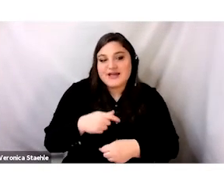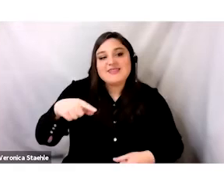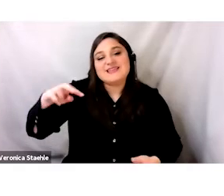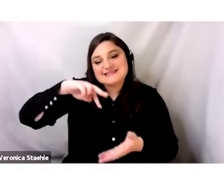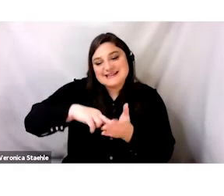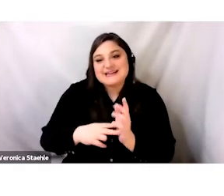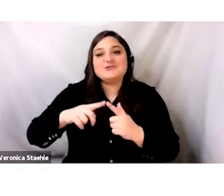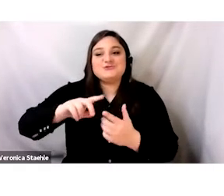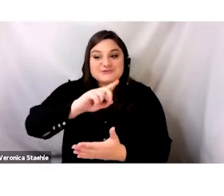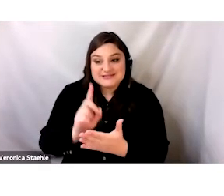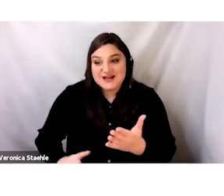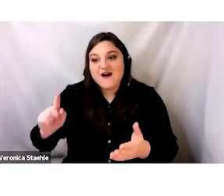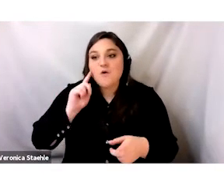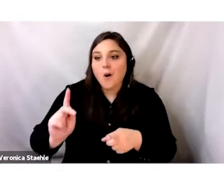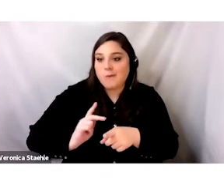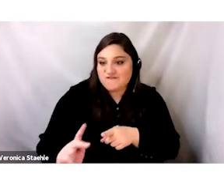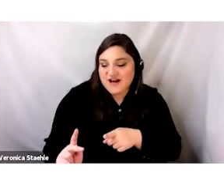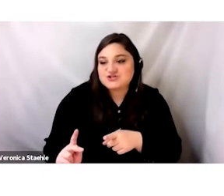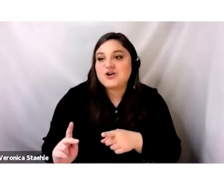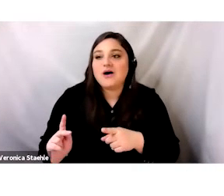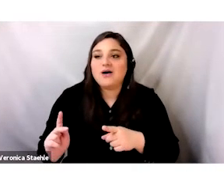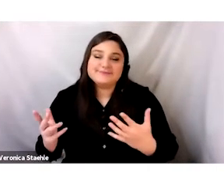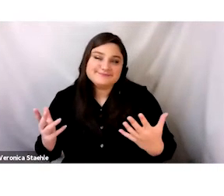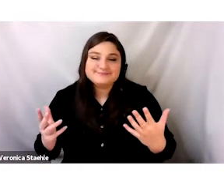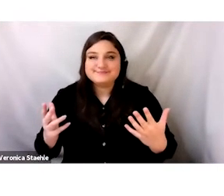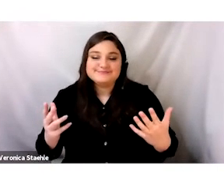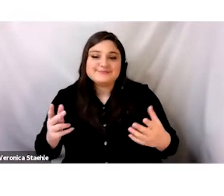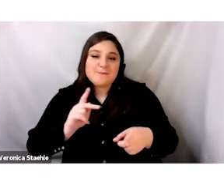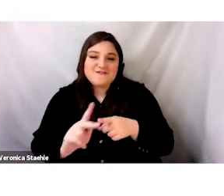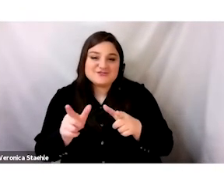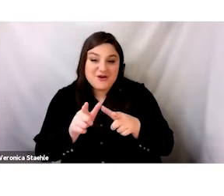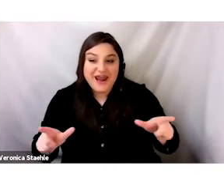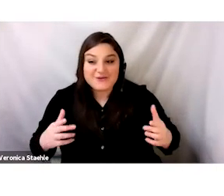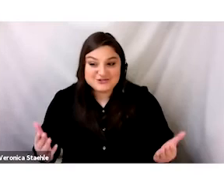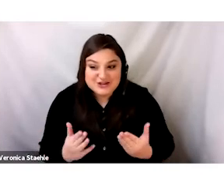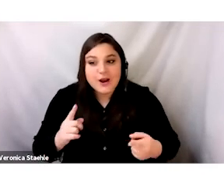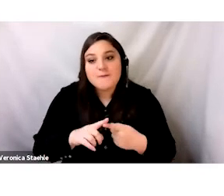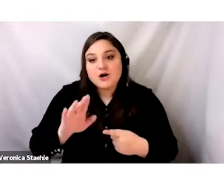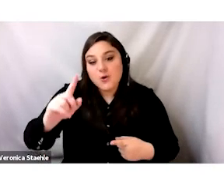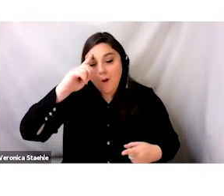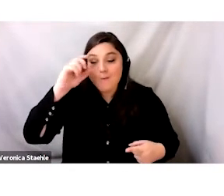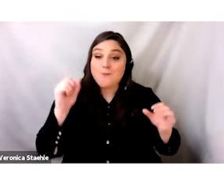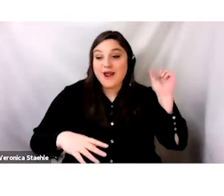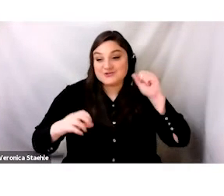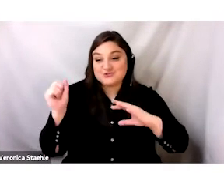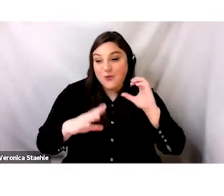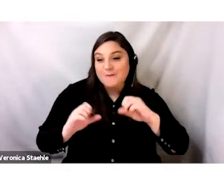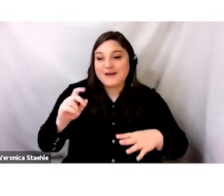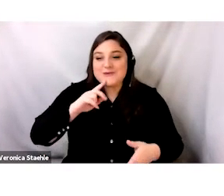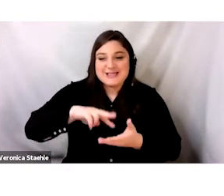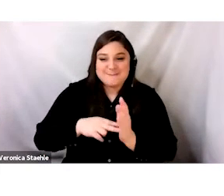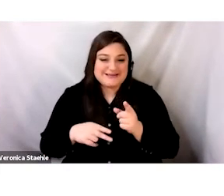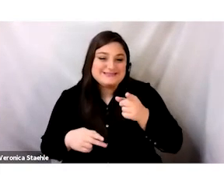design professional, quote unquote, even though I challenge the word professional language, brainstorming. It's